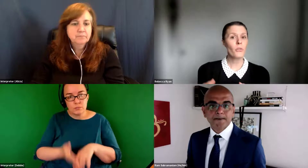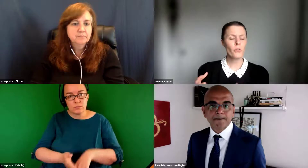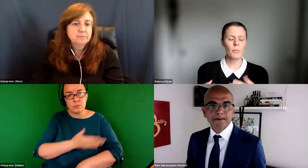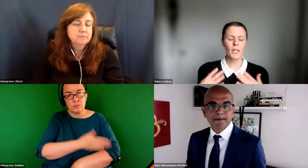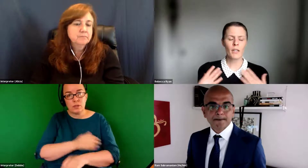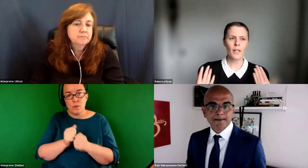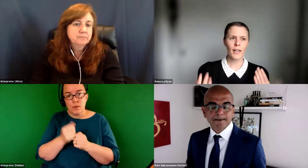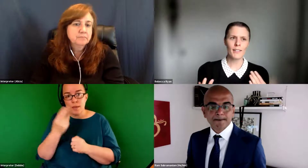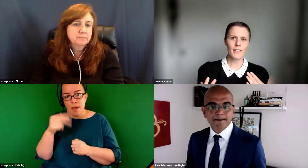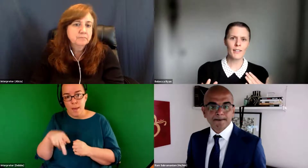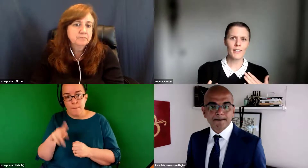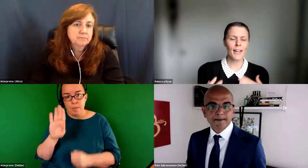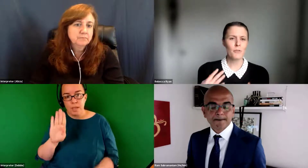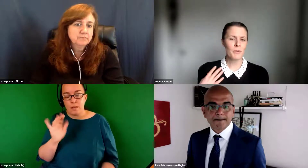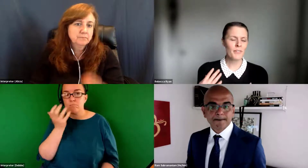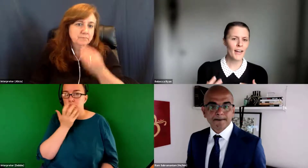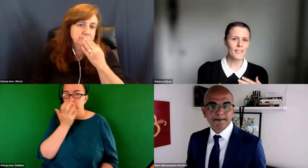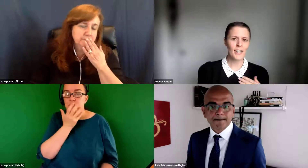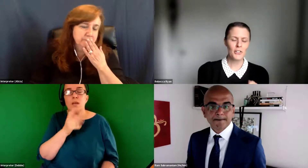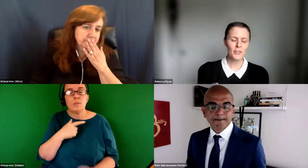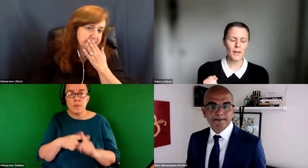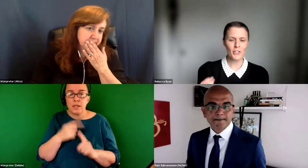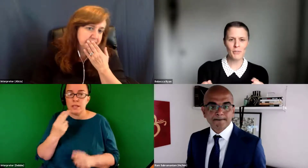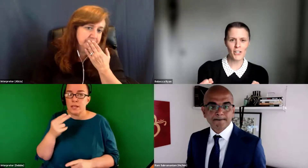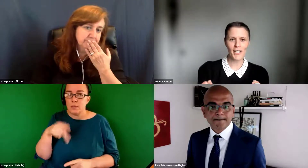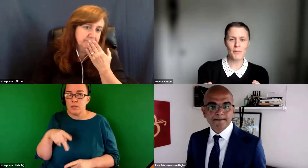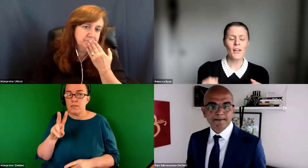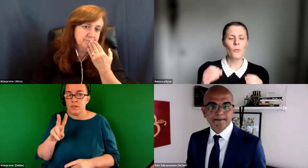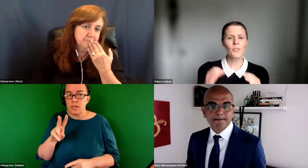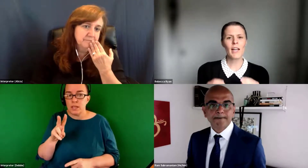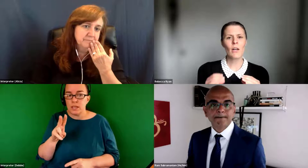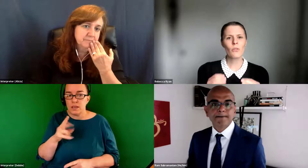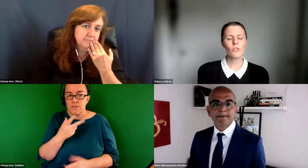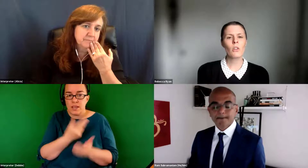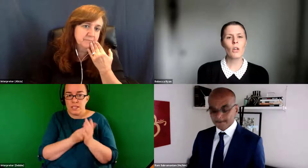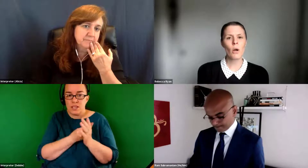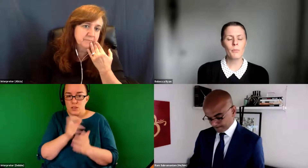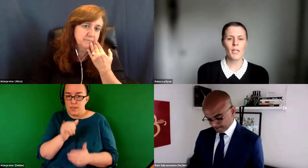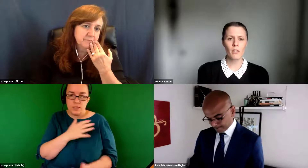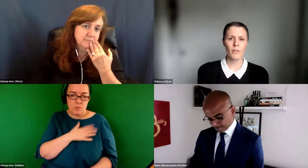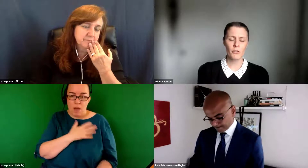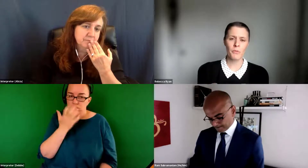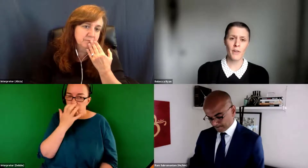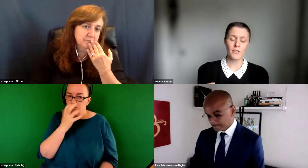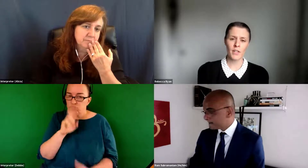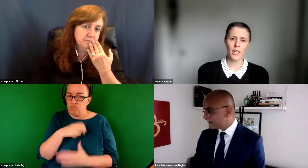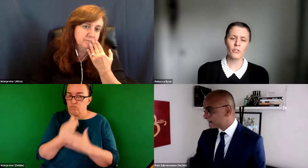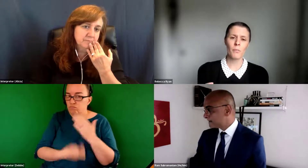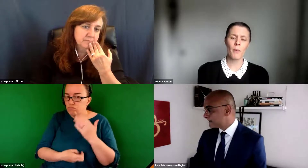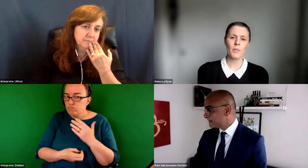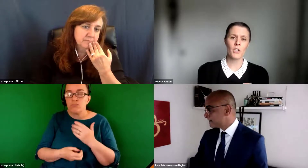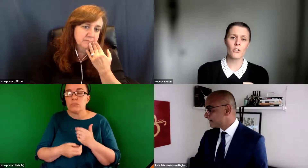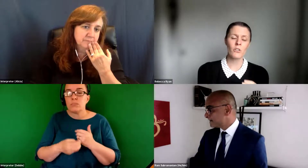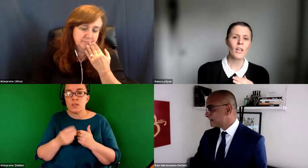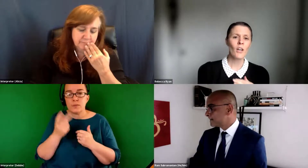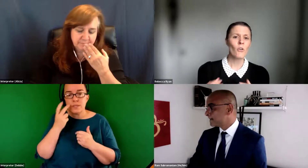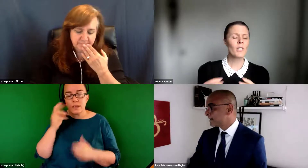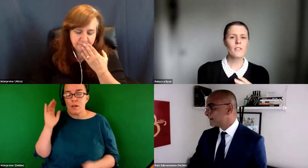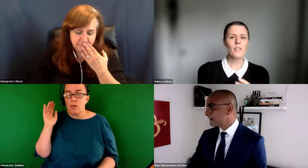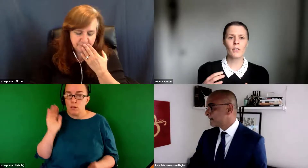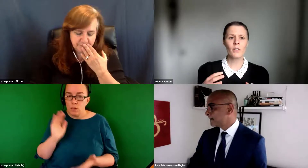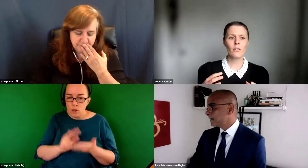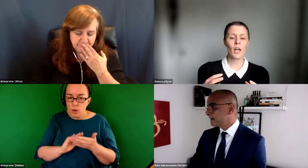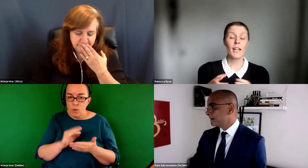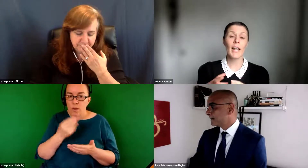I also see, because like I said, HPV vaccination is my Jimmy Jam. We see how such low uptake of HPV vaccinations in populations